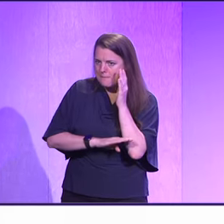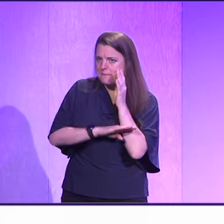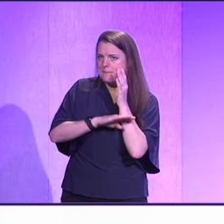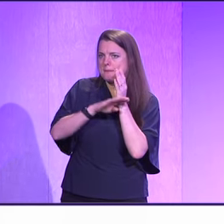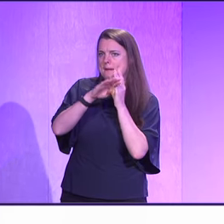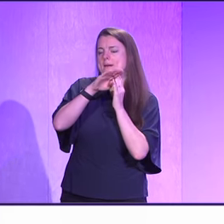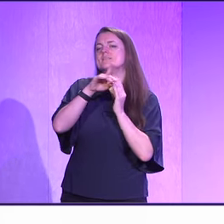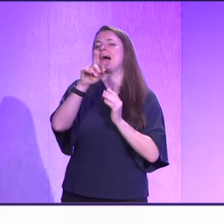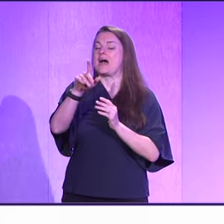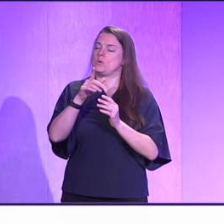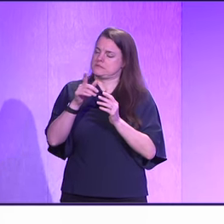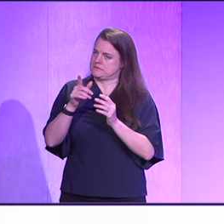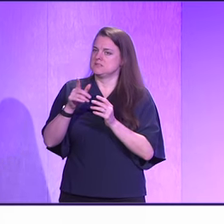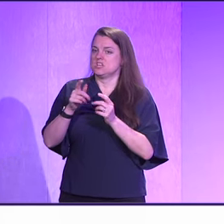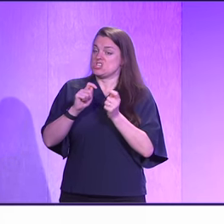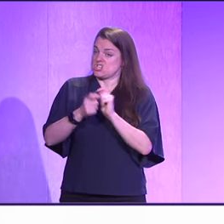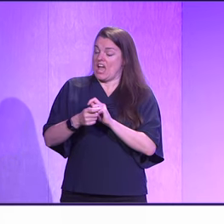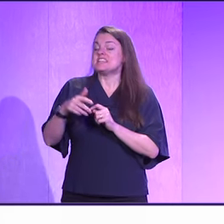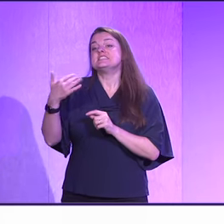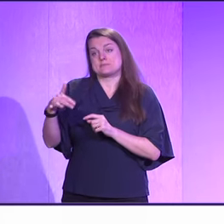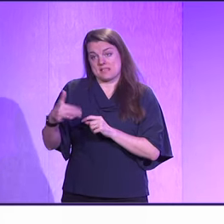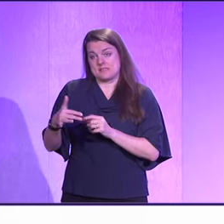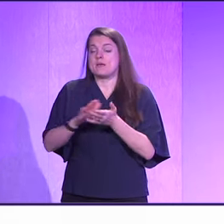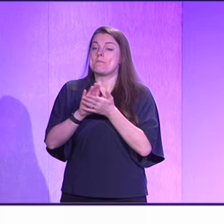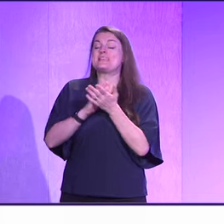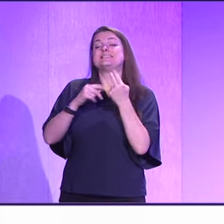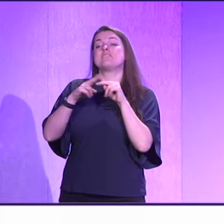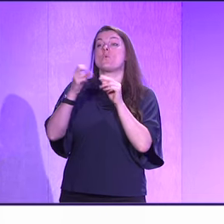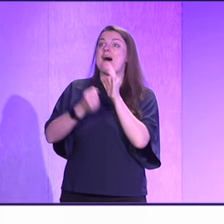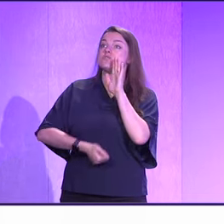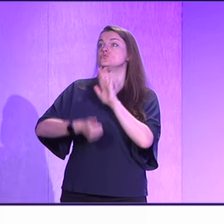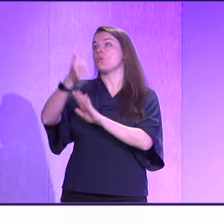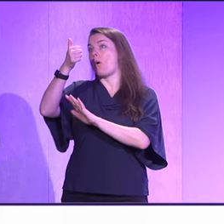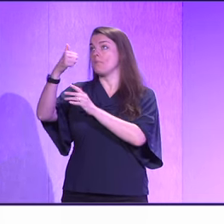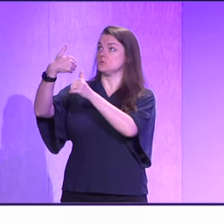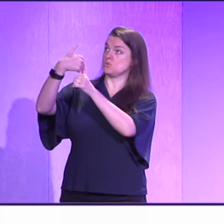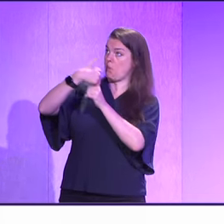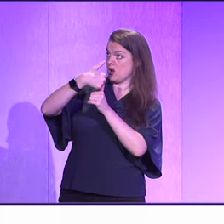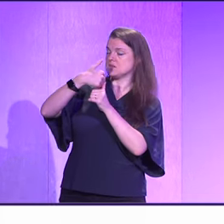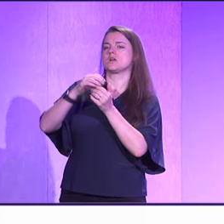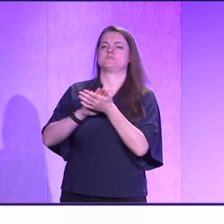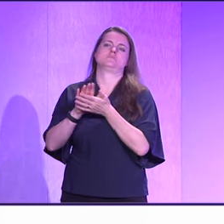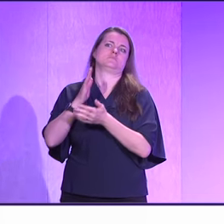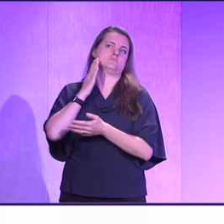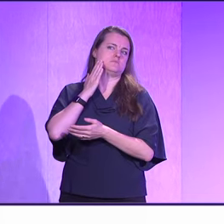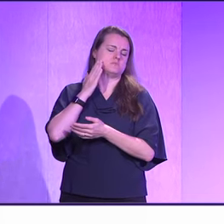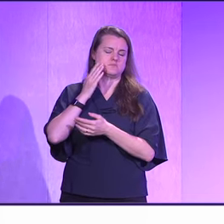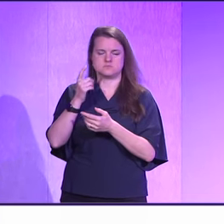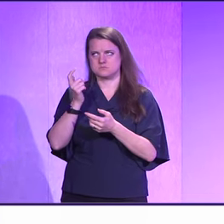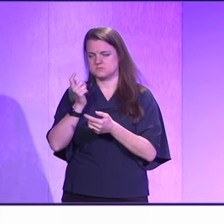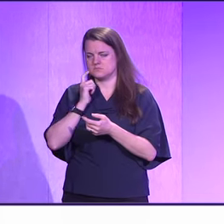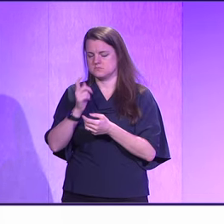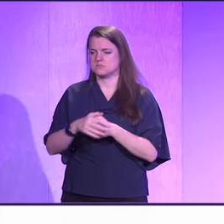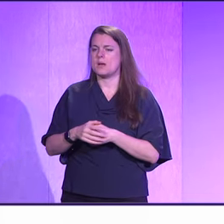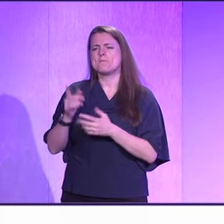change an organization. So if you've got senior support at that level, it does make it a lot easier, and they were really good at this. And they wanted to be cloud native.